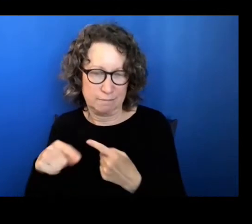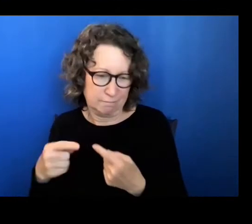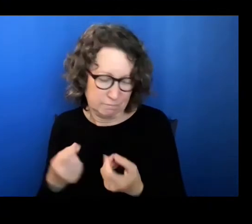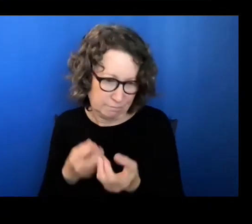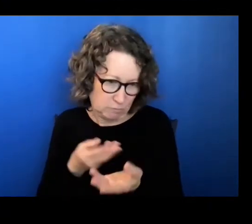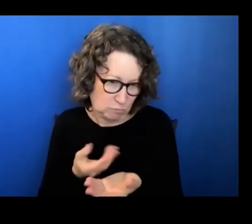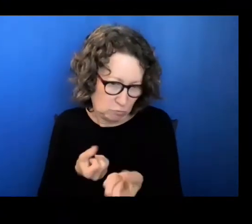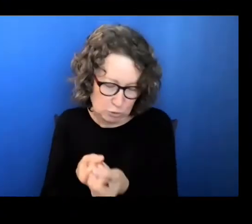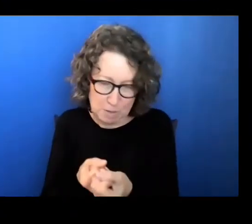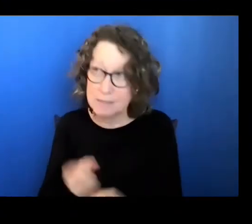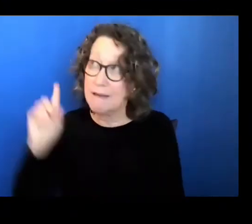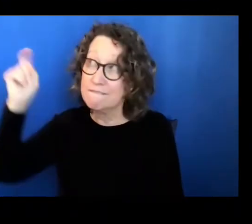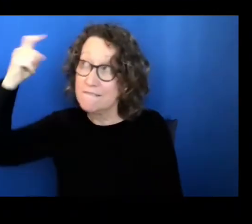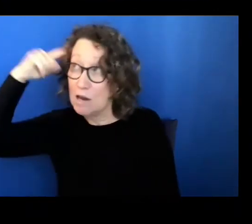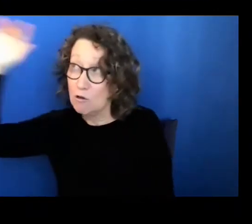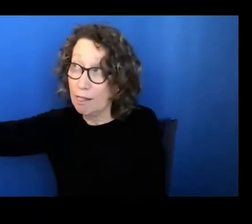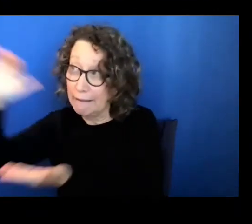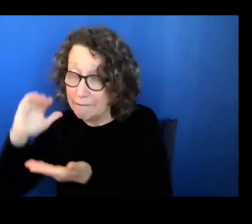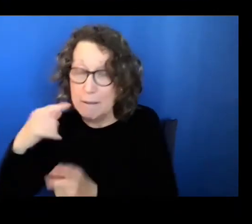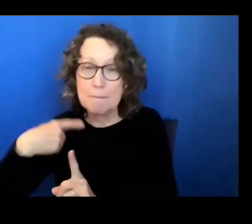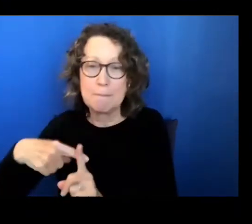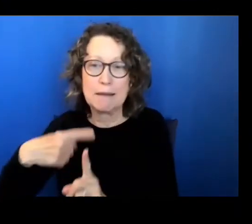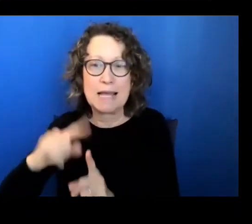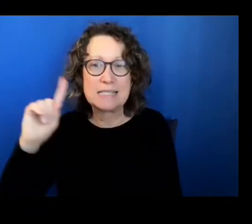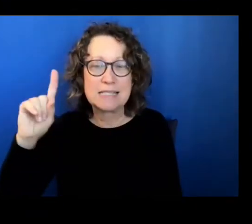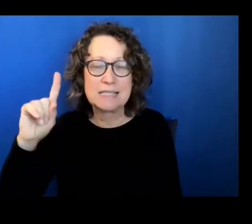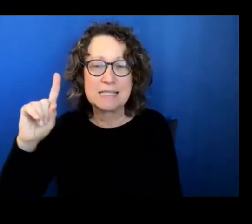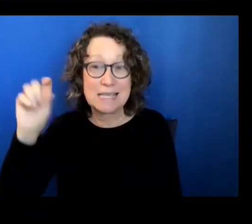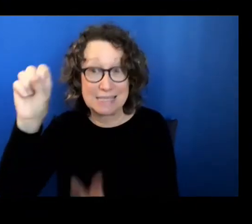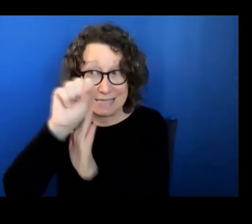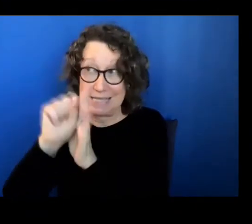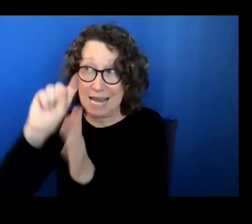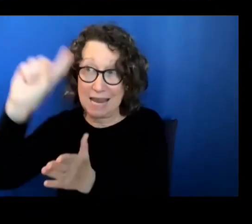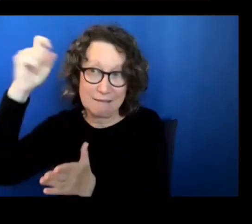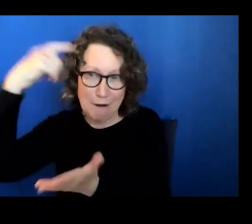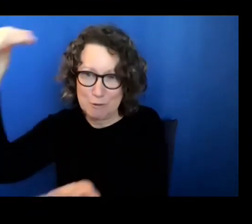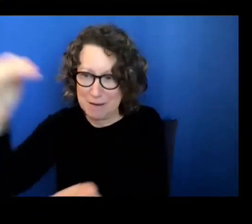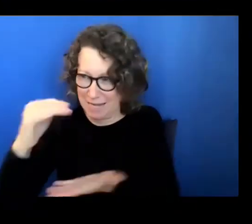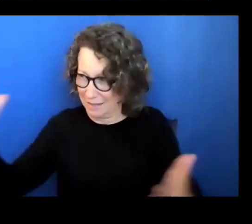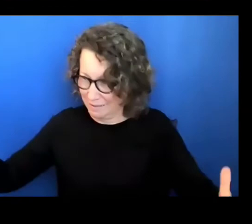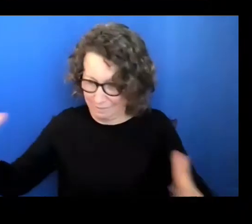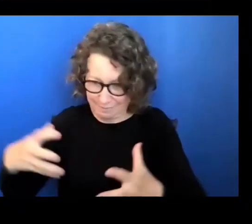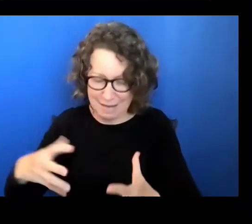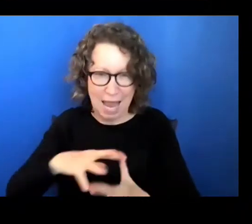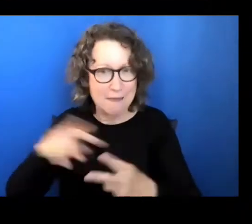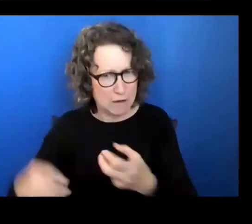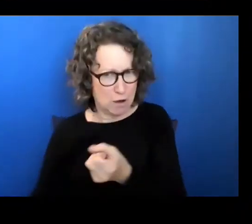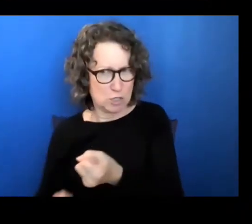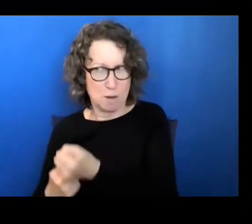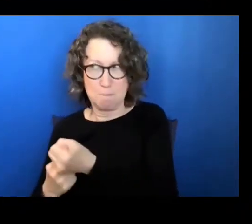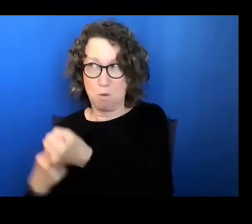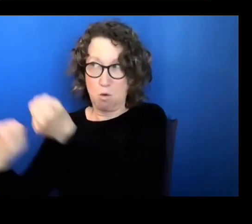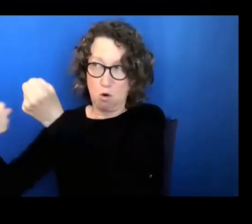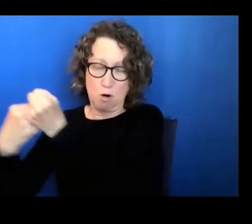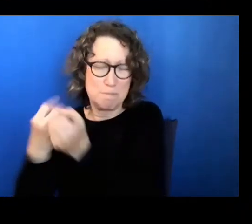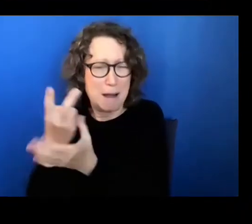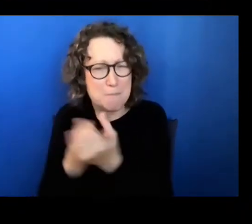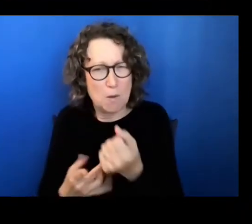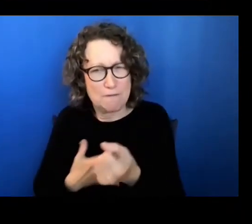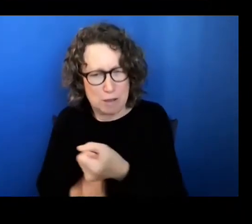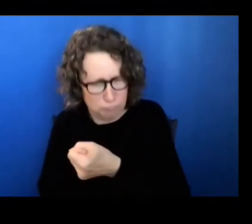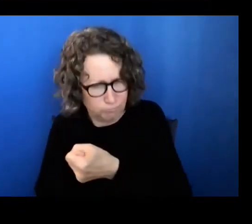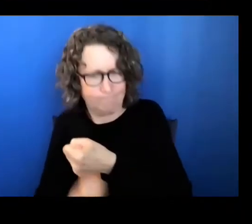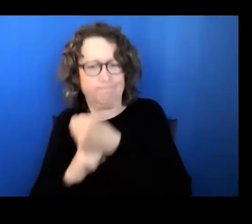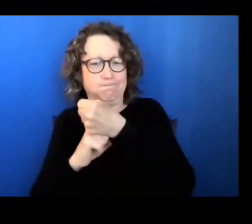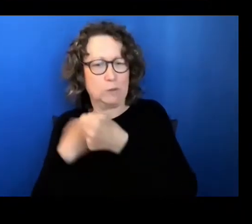the federal government as well as the state government and very supported by both so that